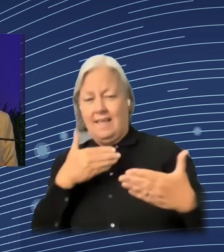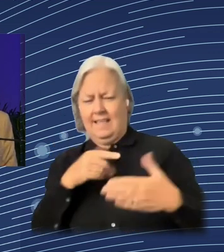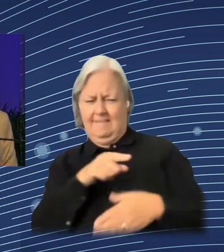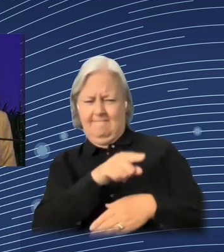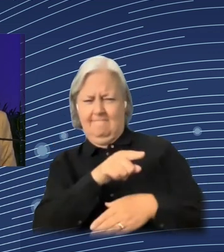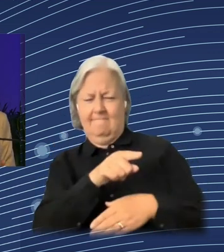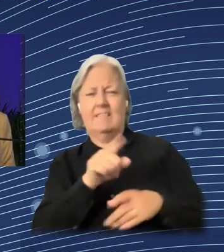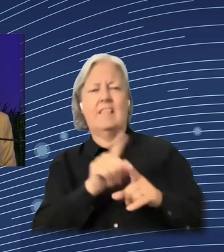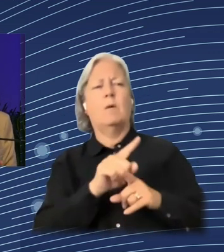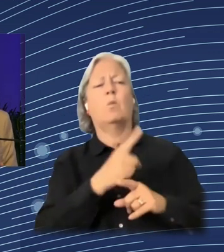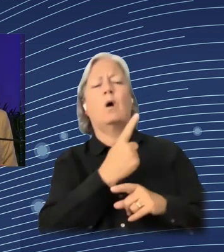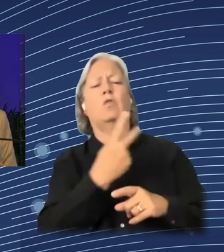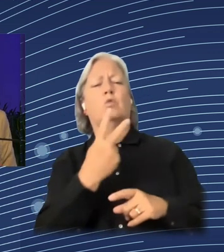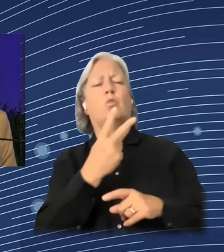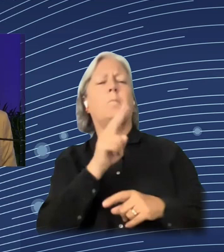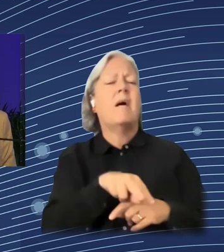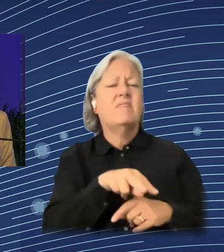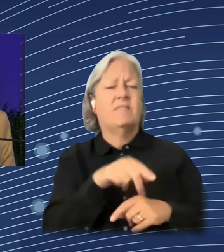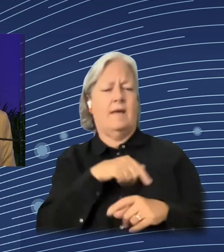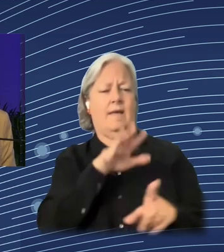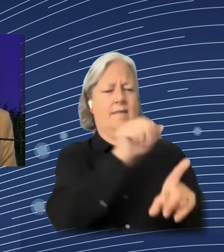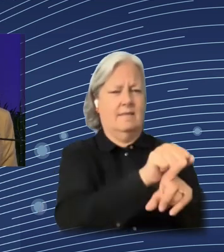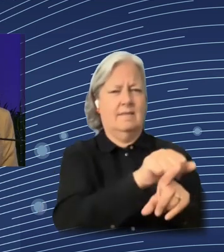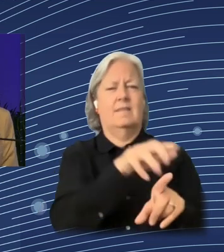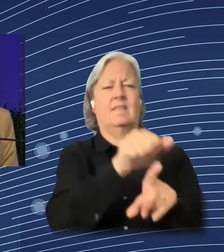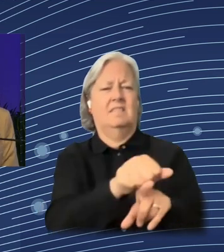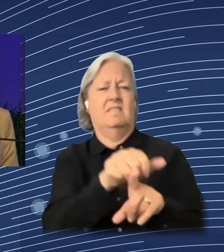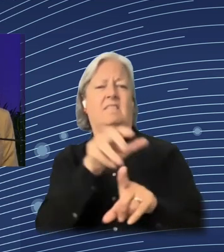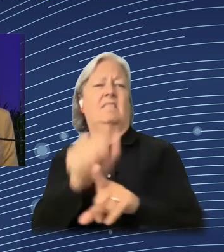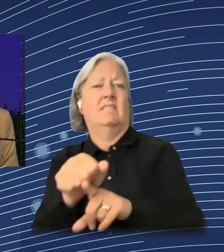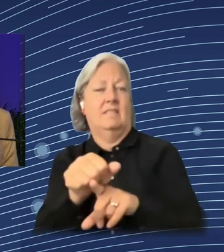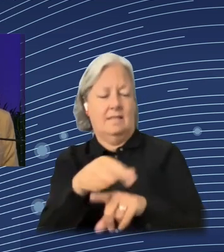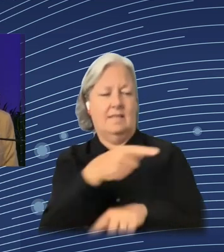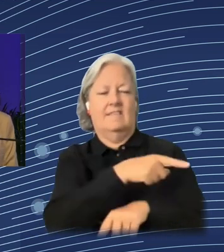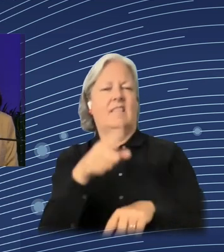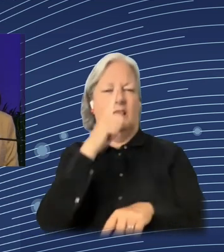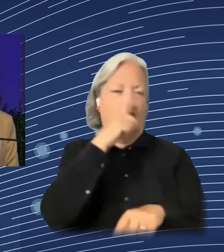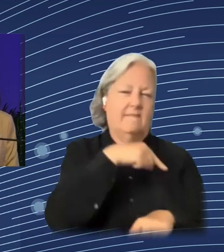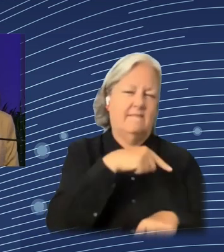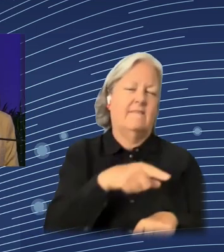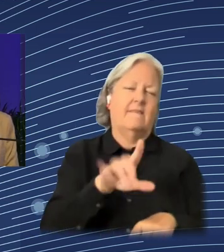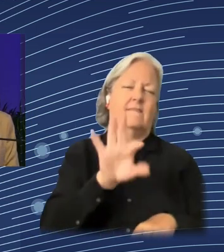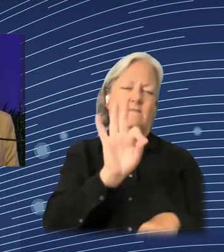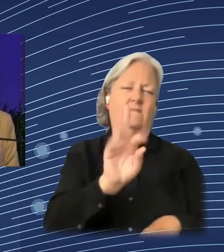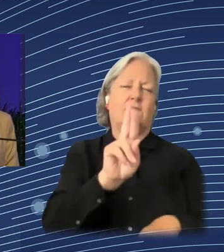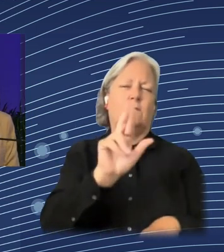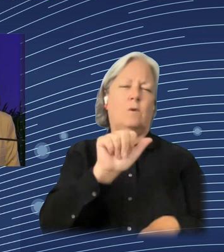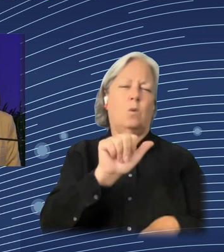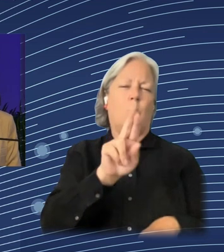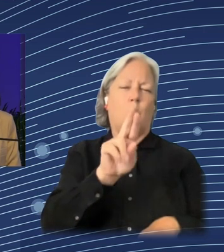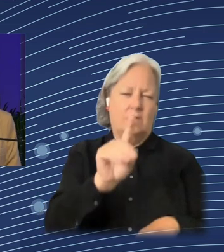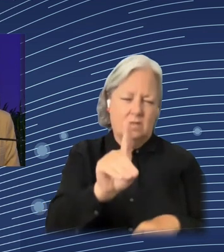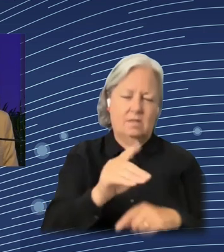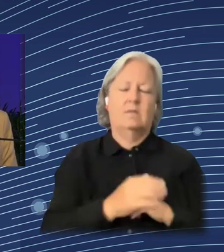months, maybe by the end of the next year. In the framework of these new